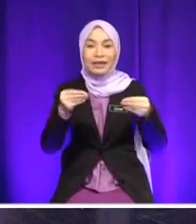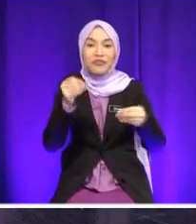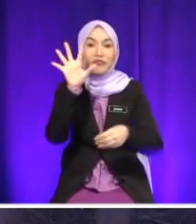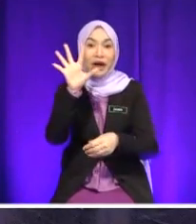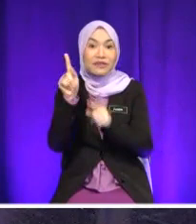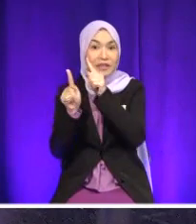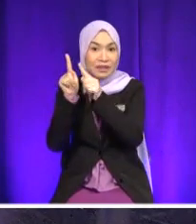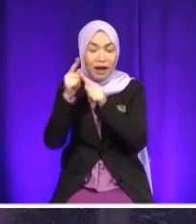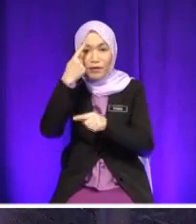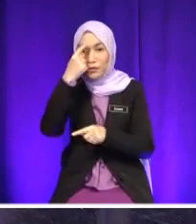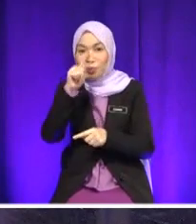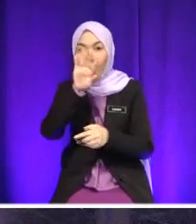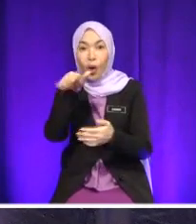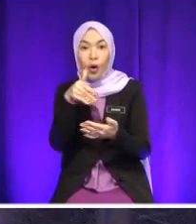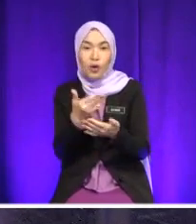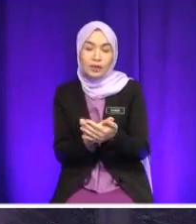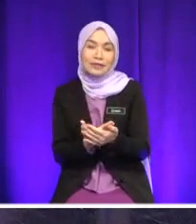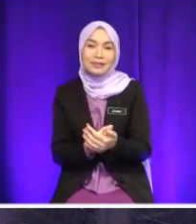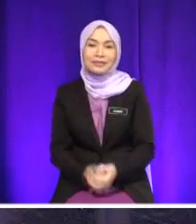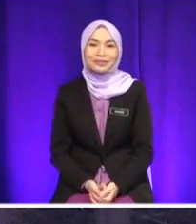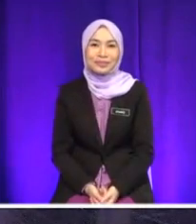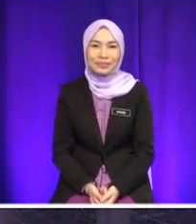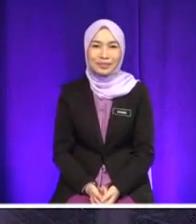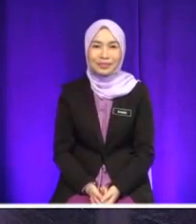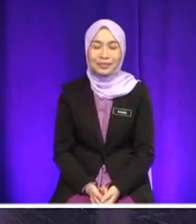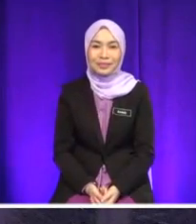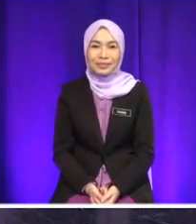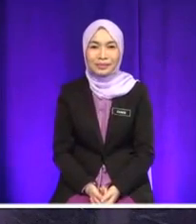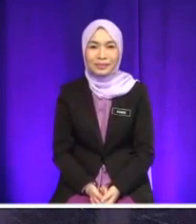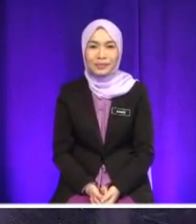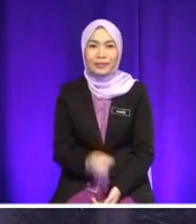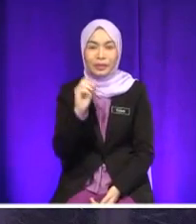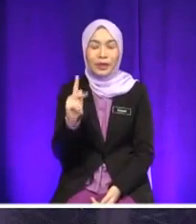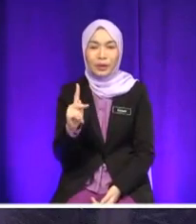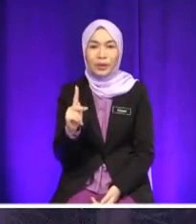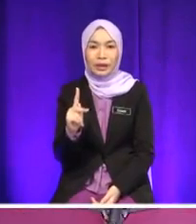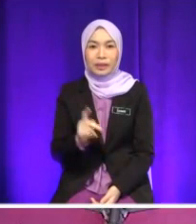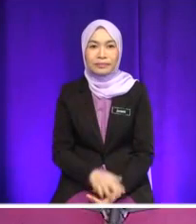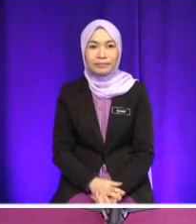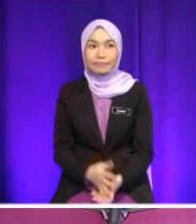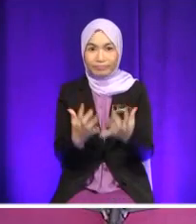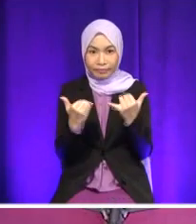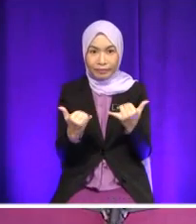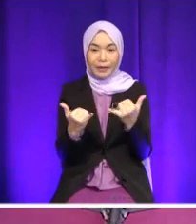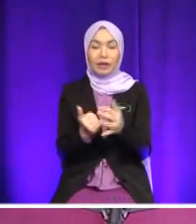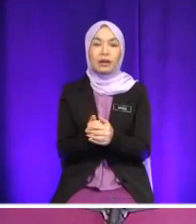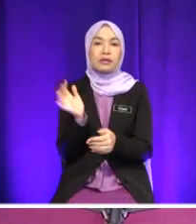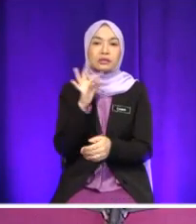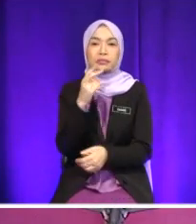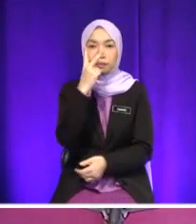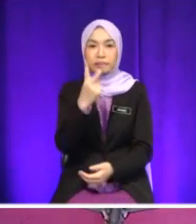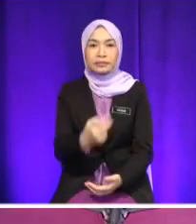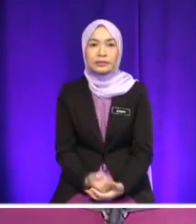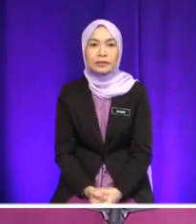I'm very kind. Thank you so much Yeah. for being so generous. All right. Okay. So next, let's move on. All right.